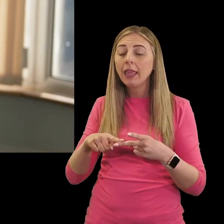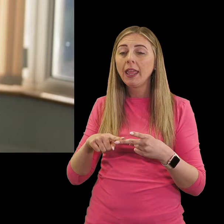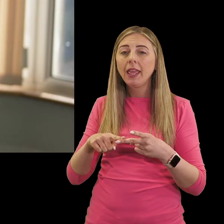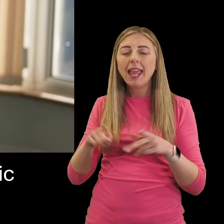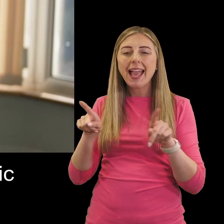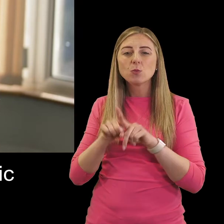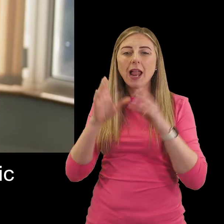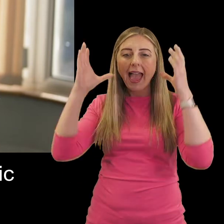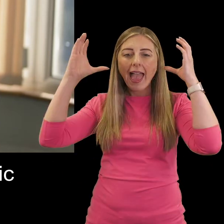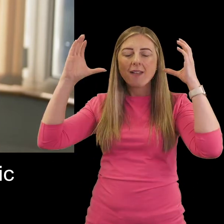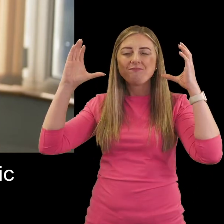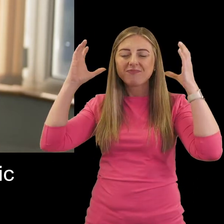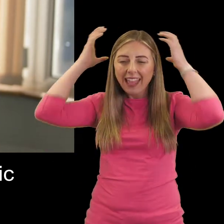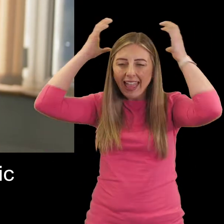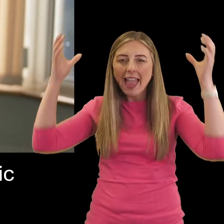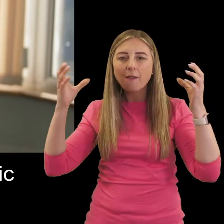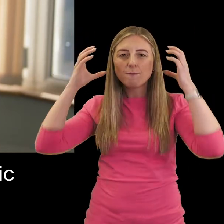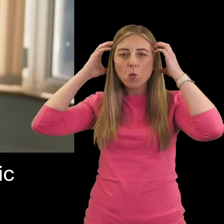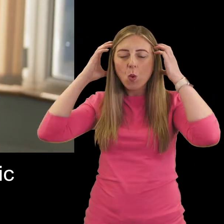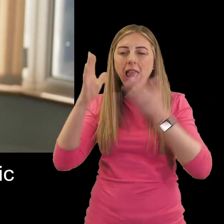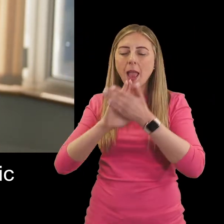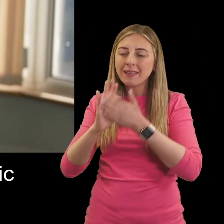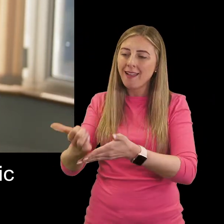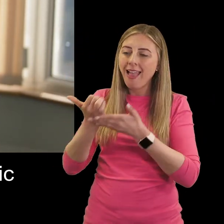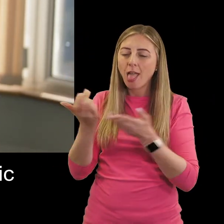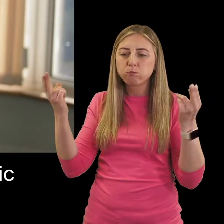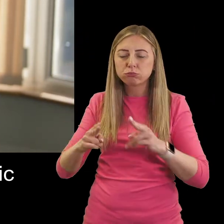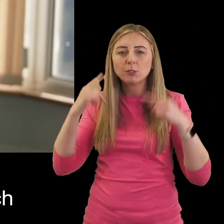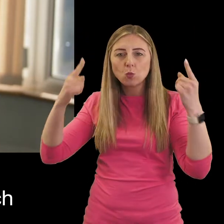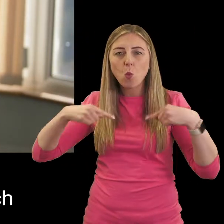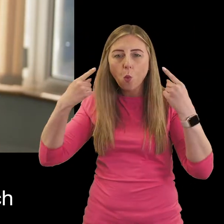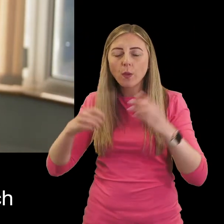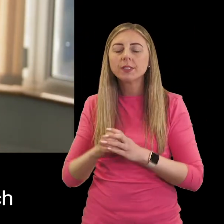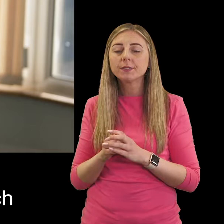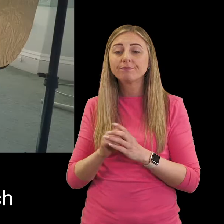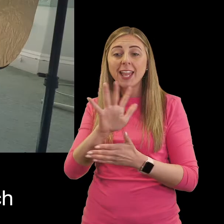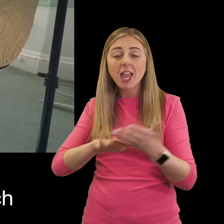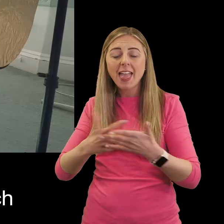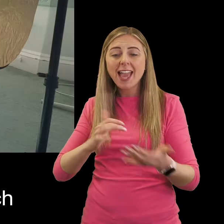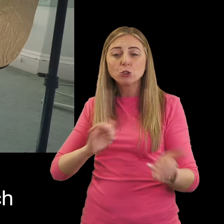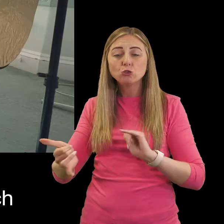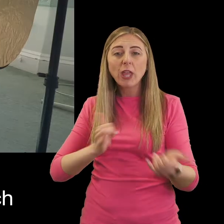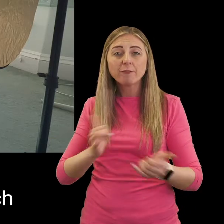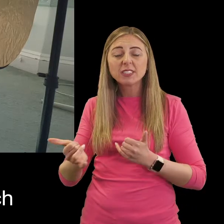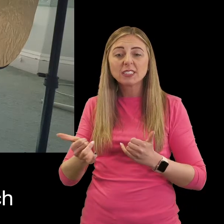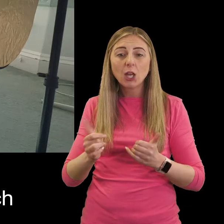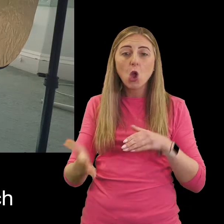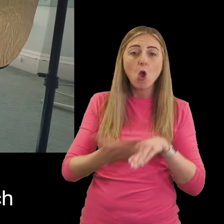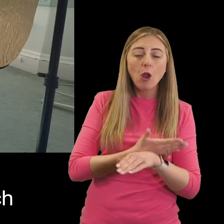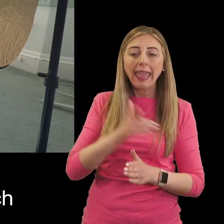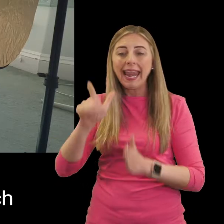headphones, being taken off of a kind of sporadic early and late shift pattern, which really disrupted